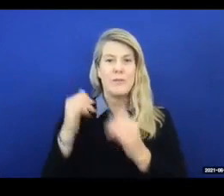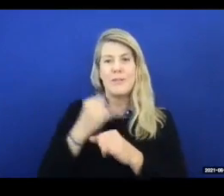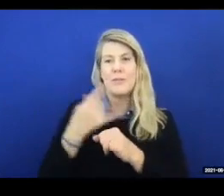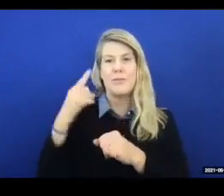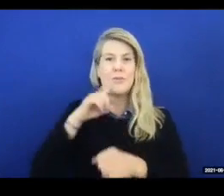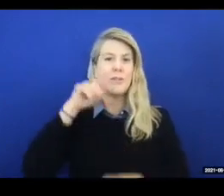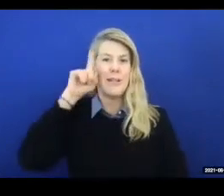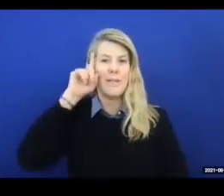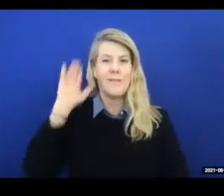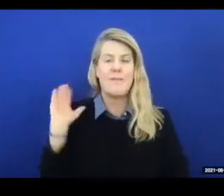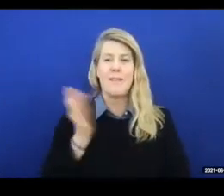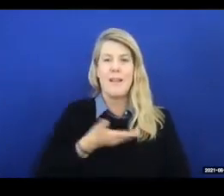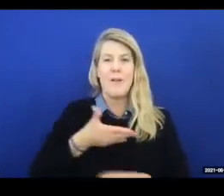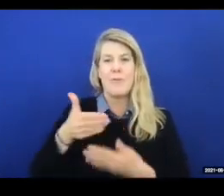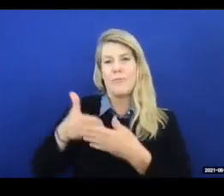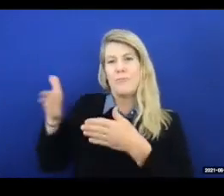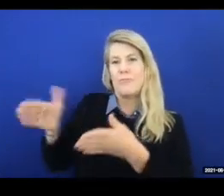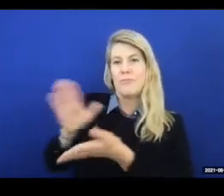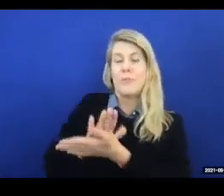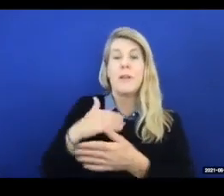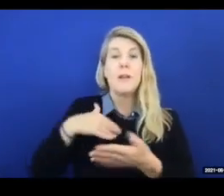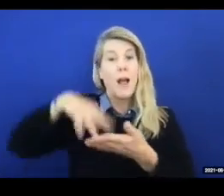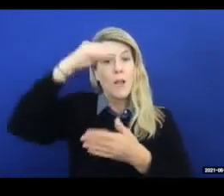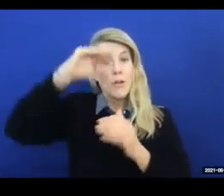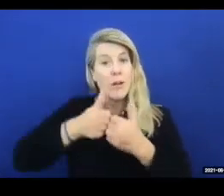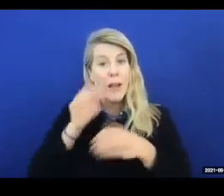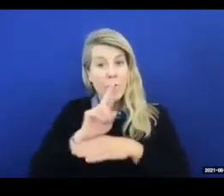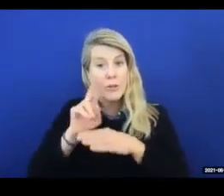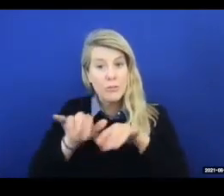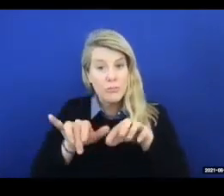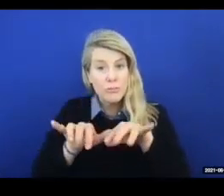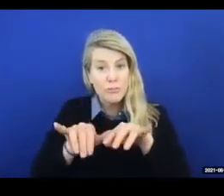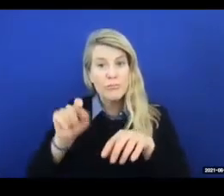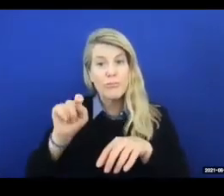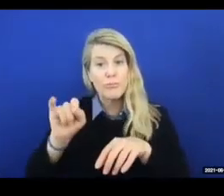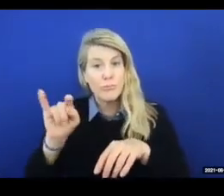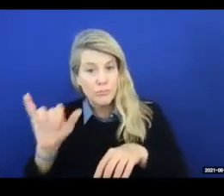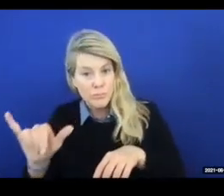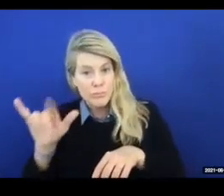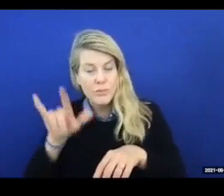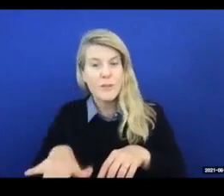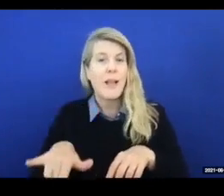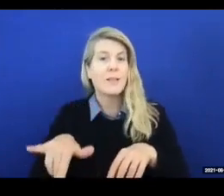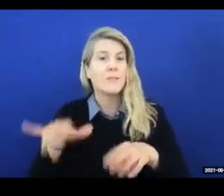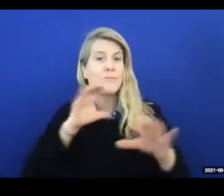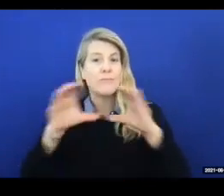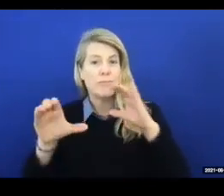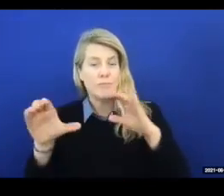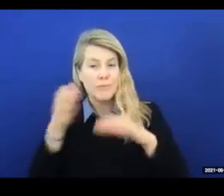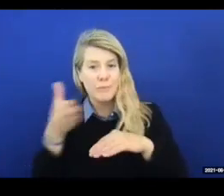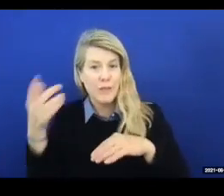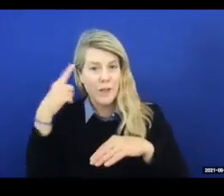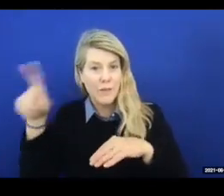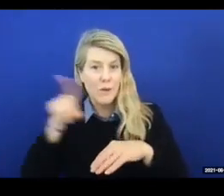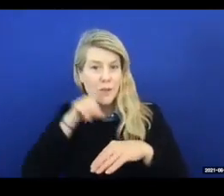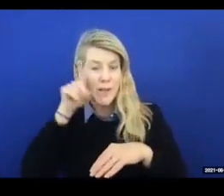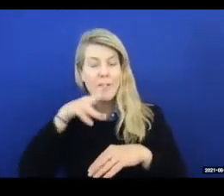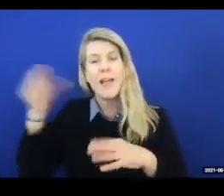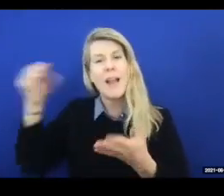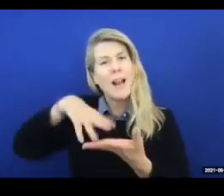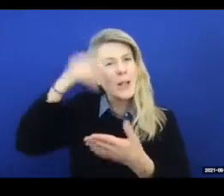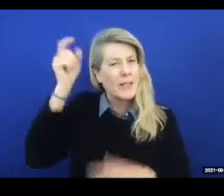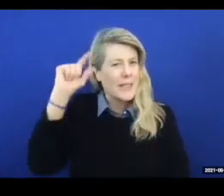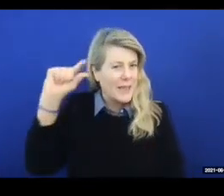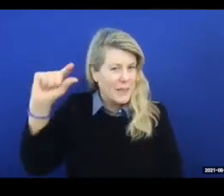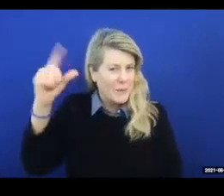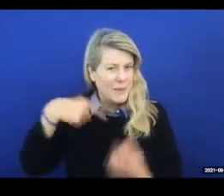campus, where I learned to use the TTY, which is a telecommunications device for the deaf, and learned a little